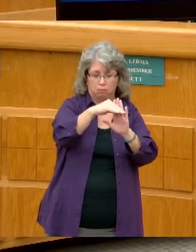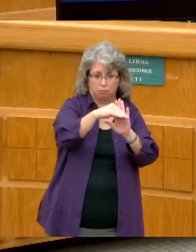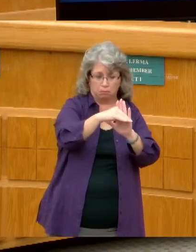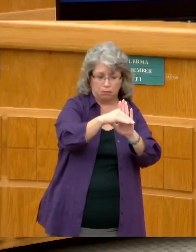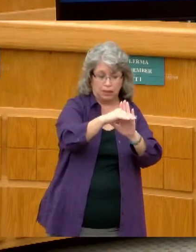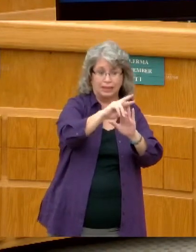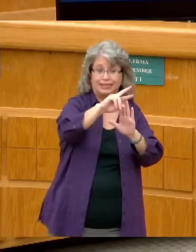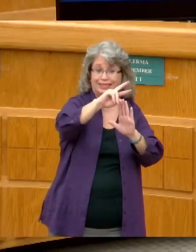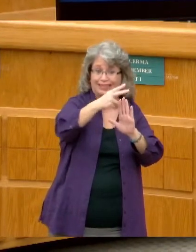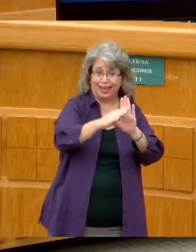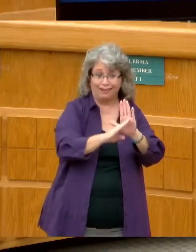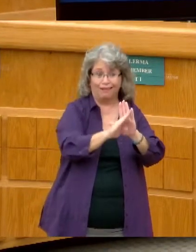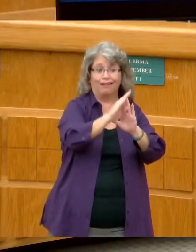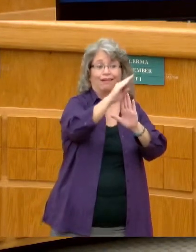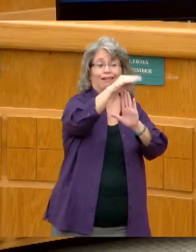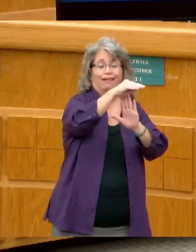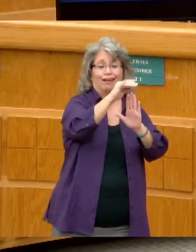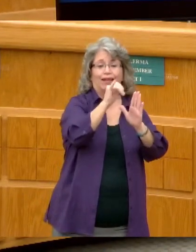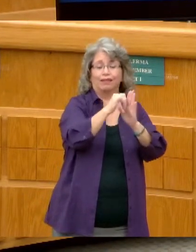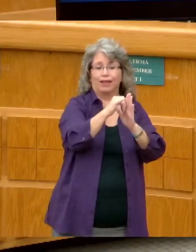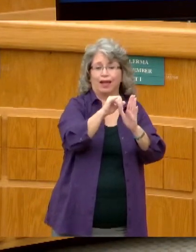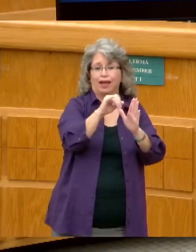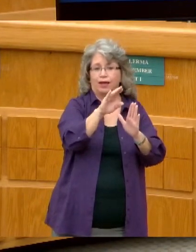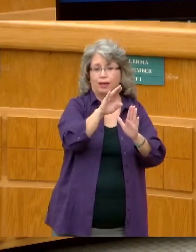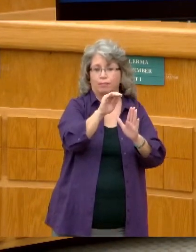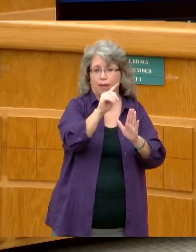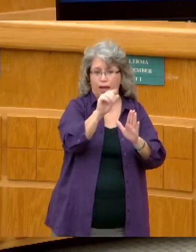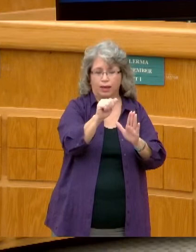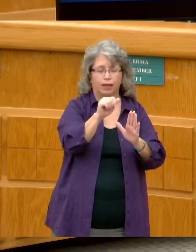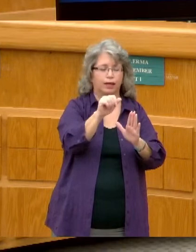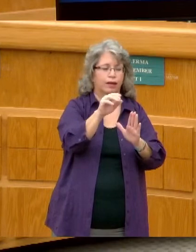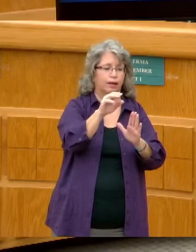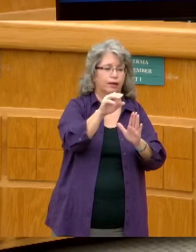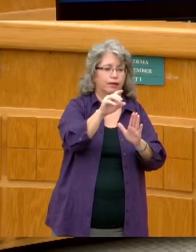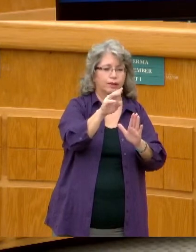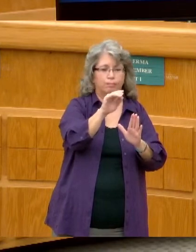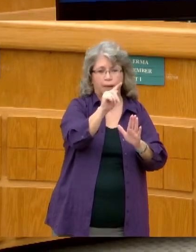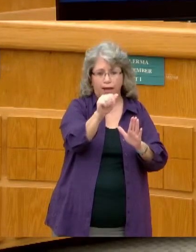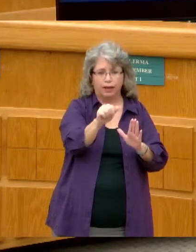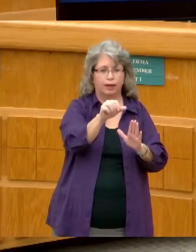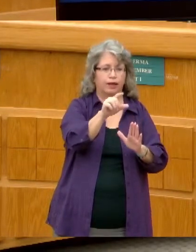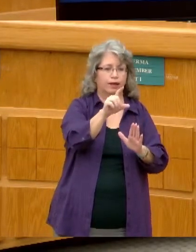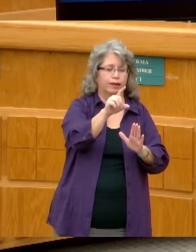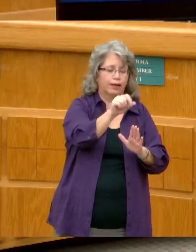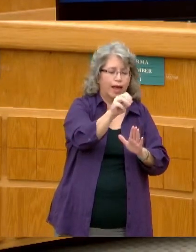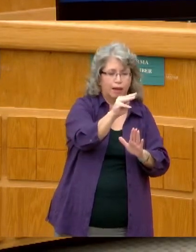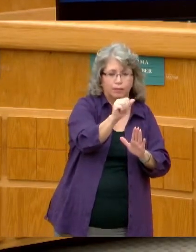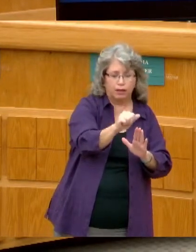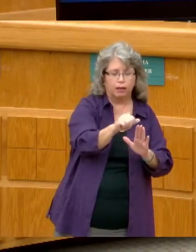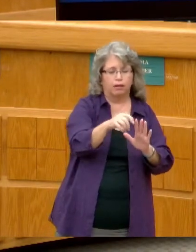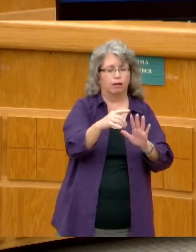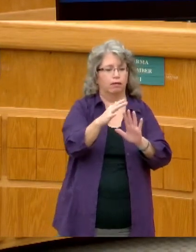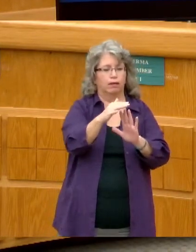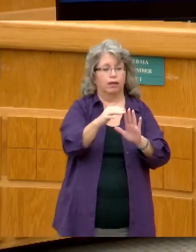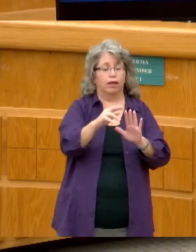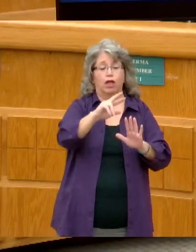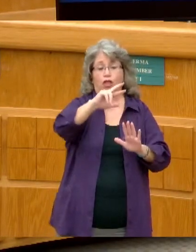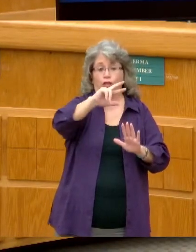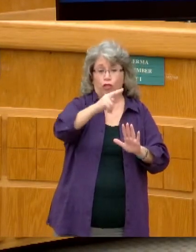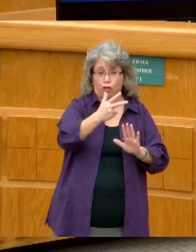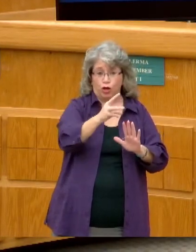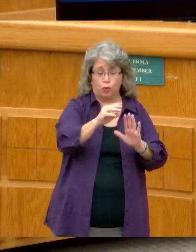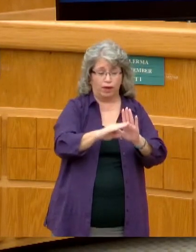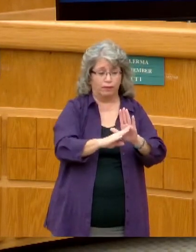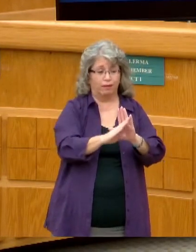included the beta variant, but also the gamma and the lambda and some others in that one wave. The third wave, we hit